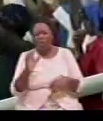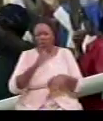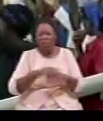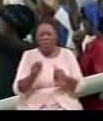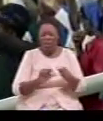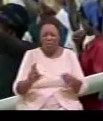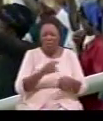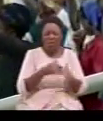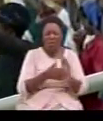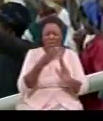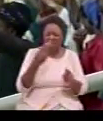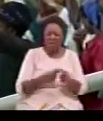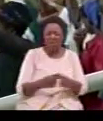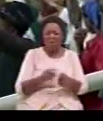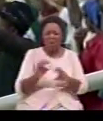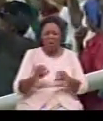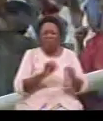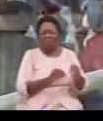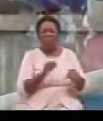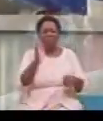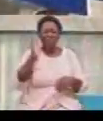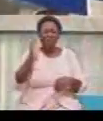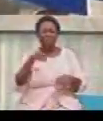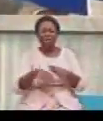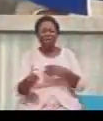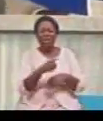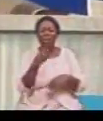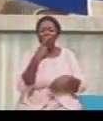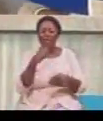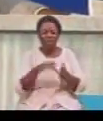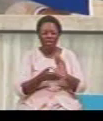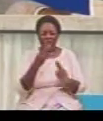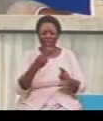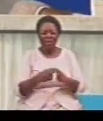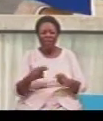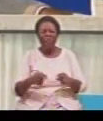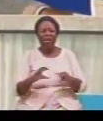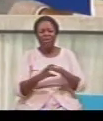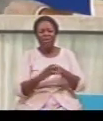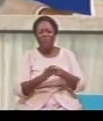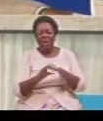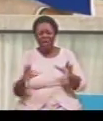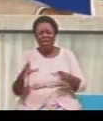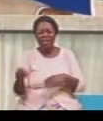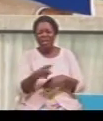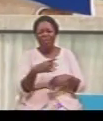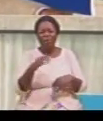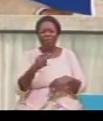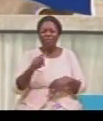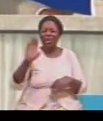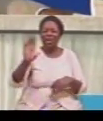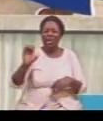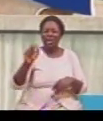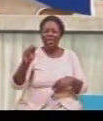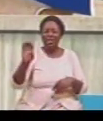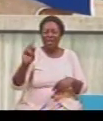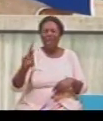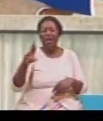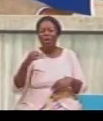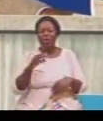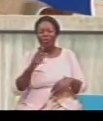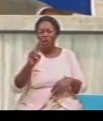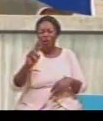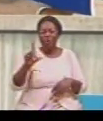everyone. Put testimony in their mouth. Relieve them of the cancer, of the